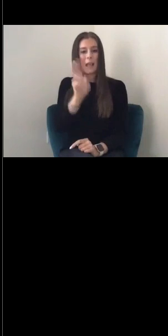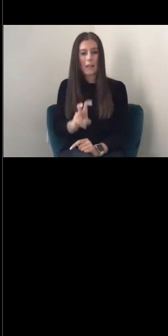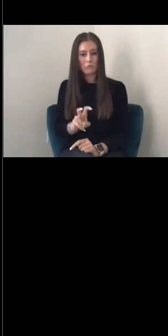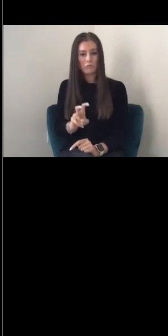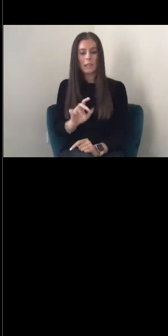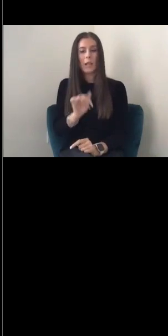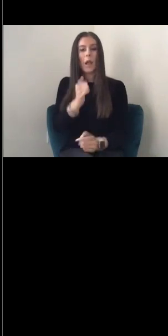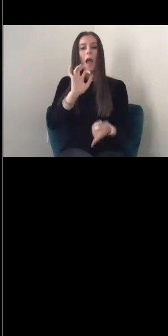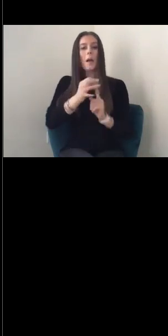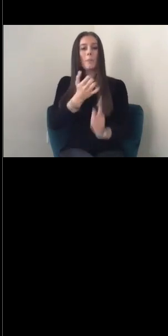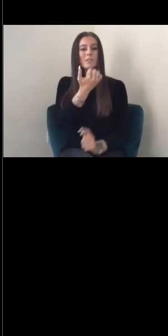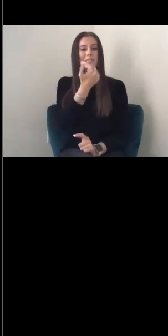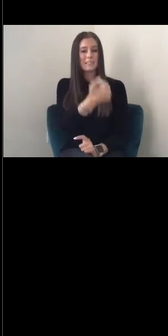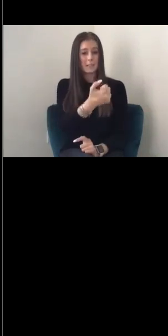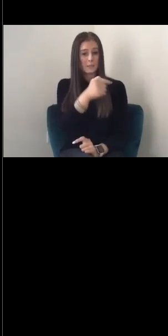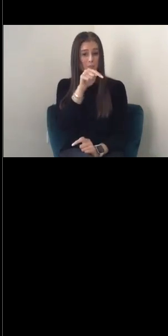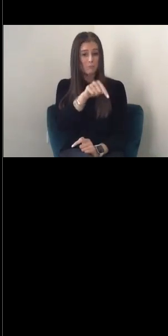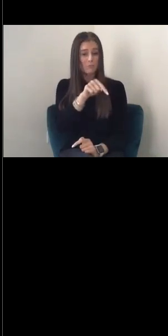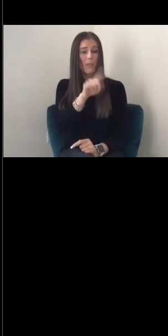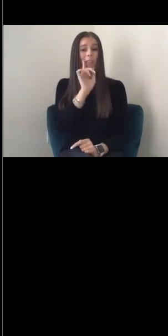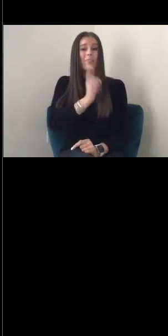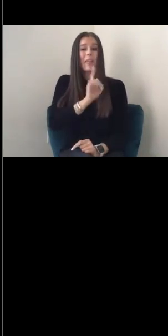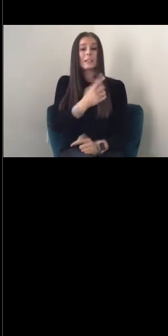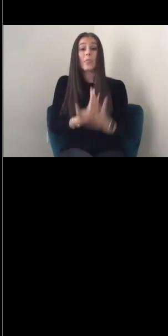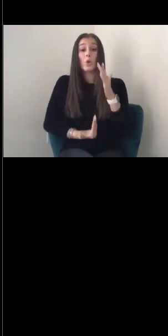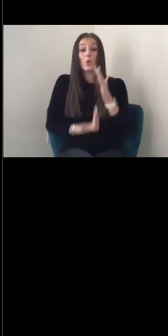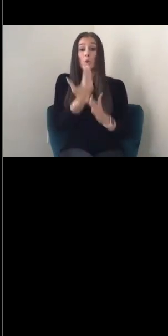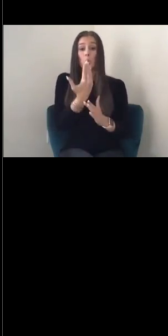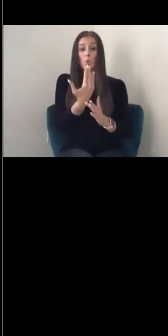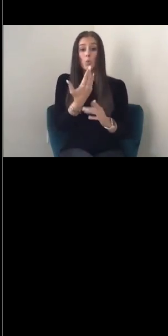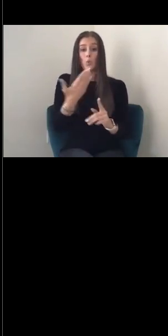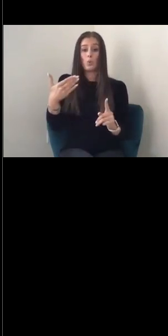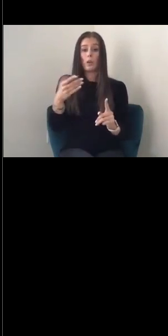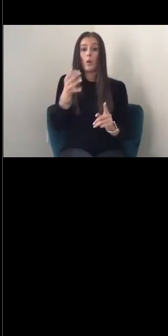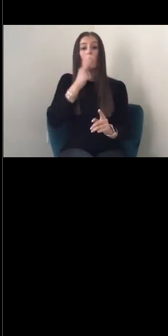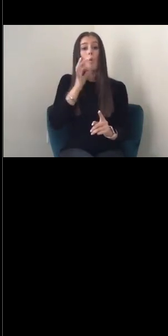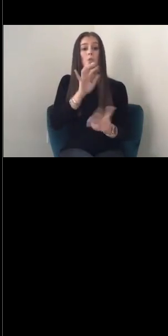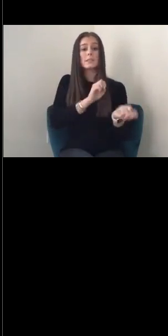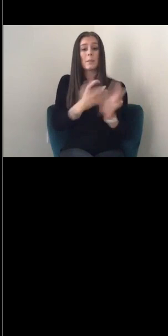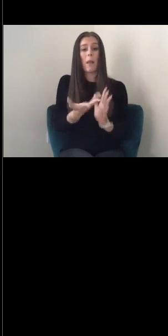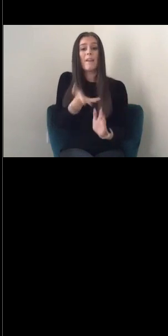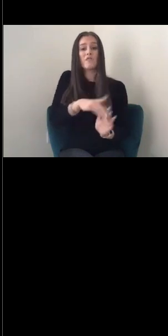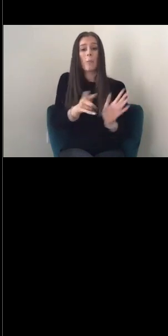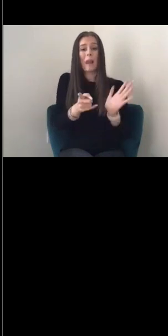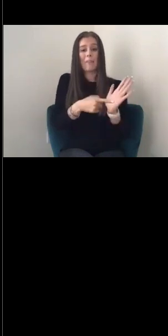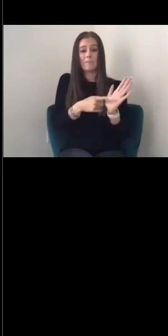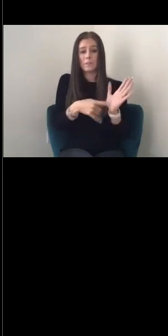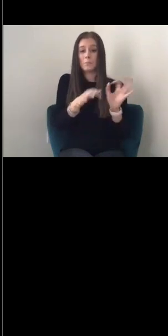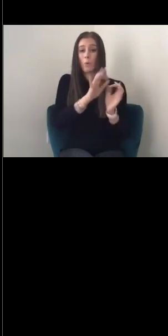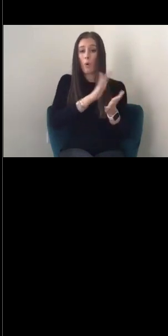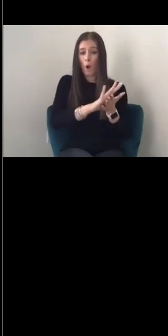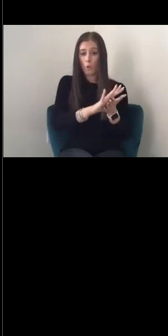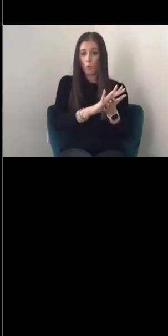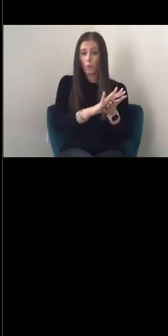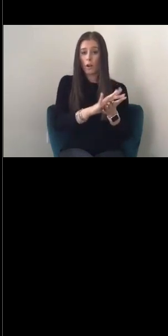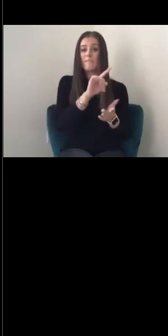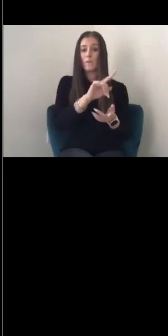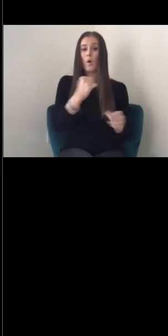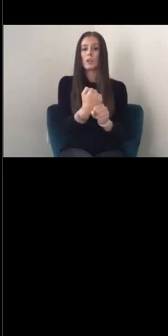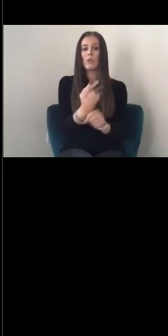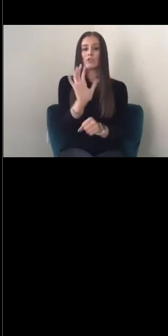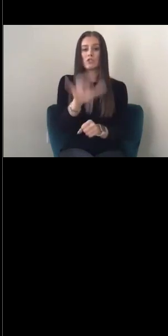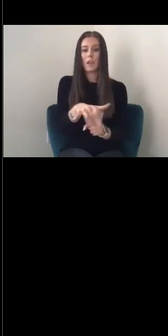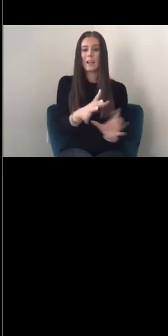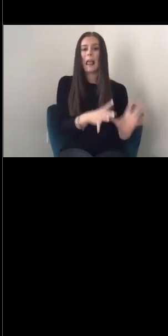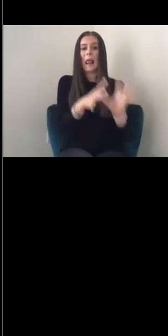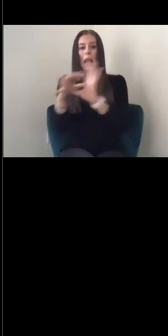in particular shows the new alignment to connect the water supply from Linford borehole to the construction site and the tunnel